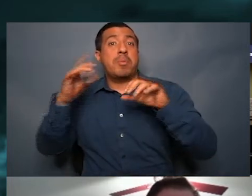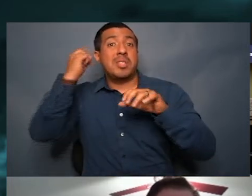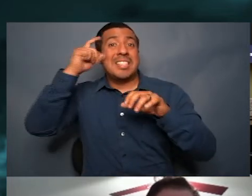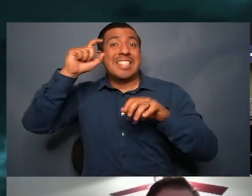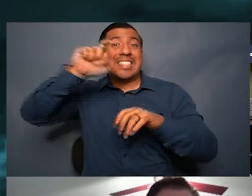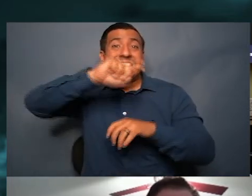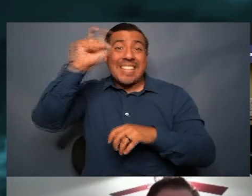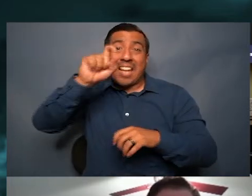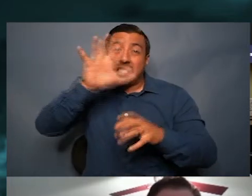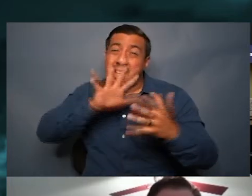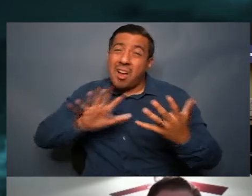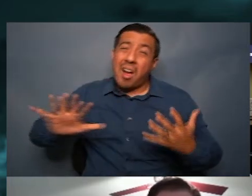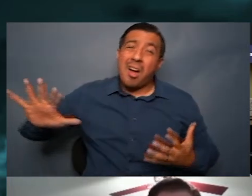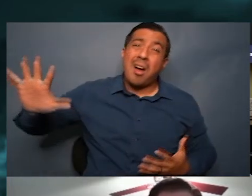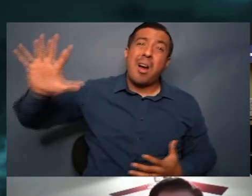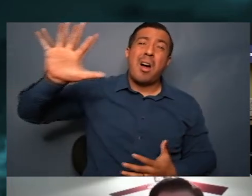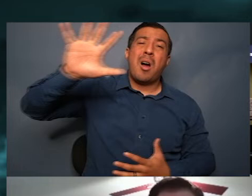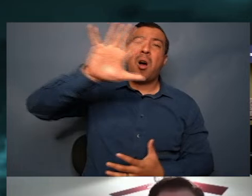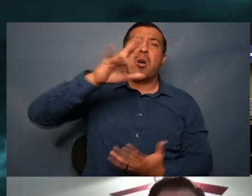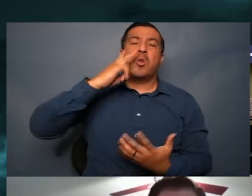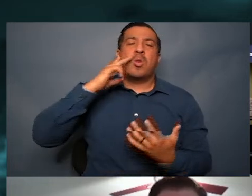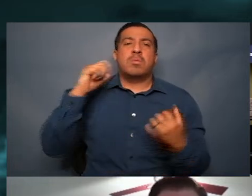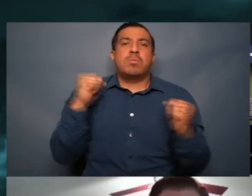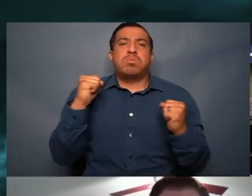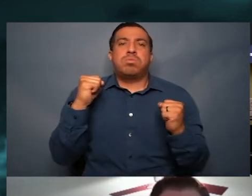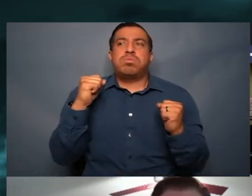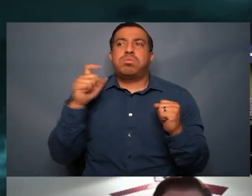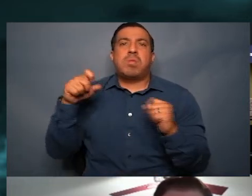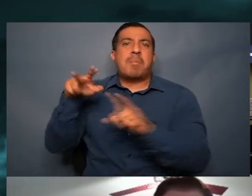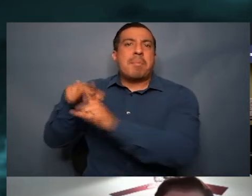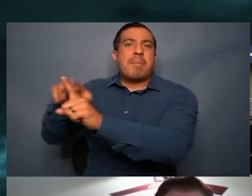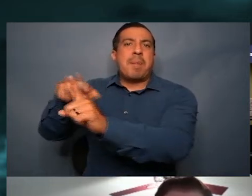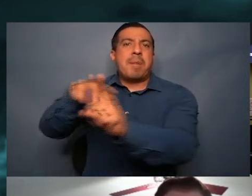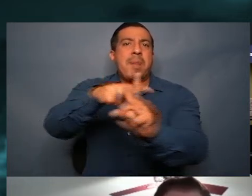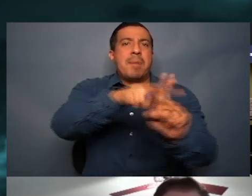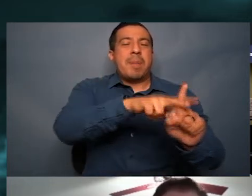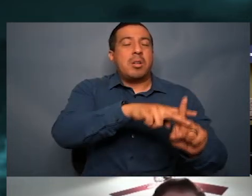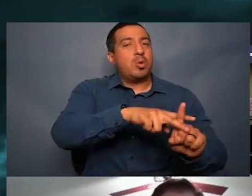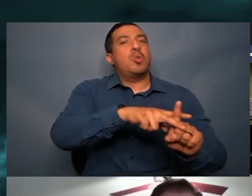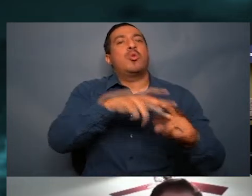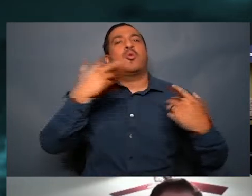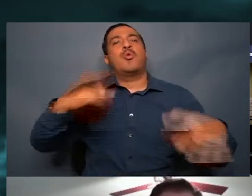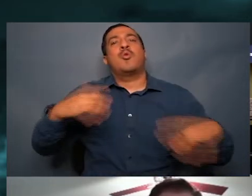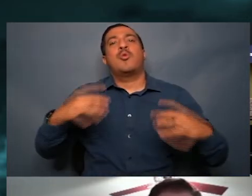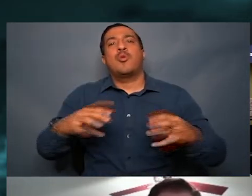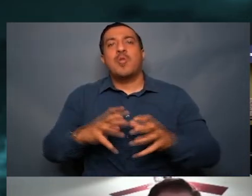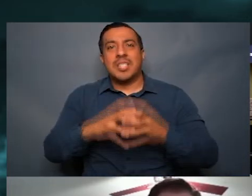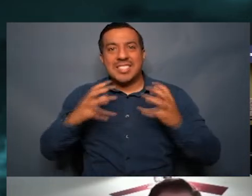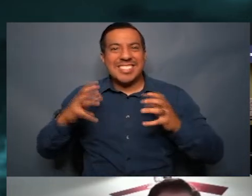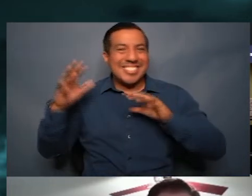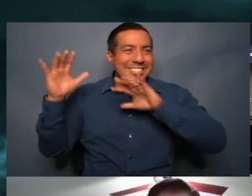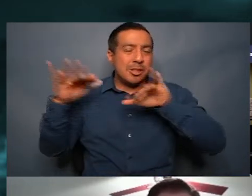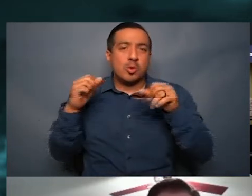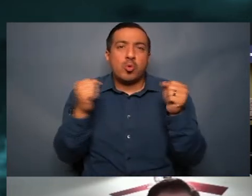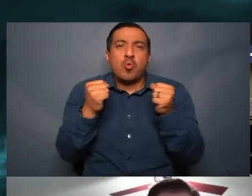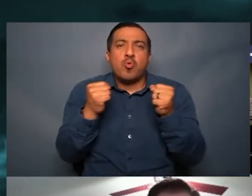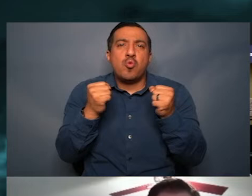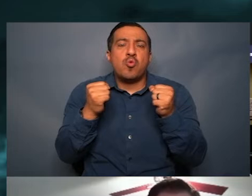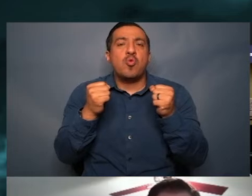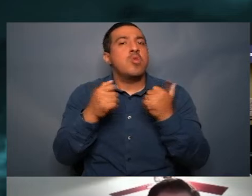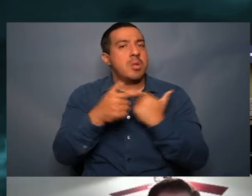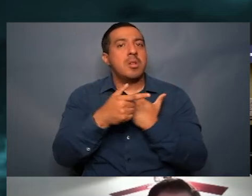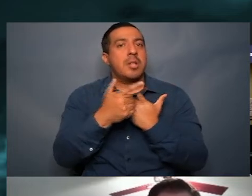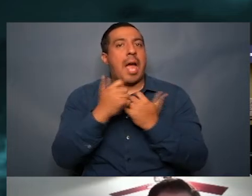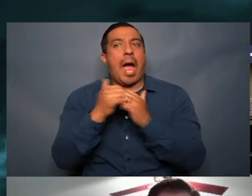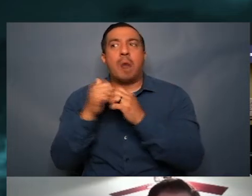Texas was coming through for damages. So again, that was such a large storm, and them being able to try to